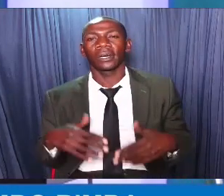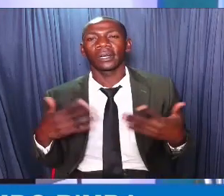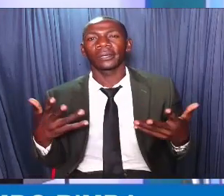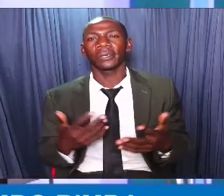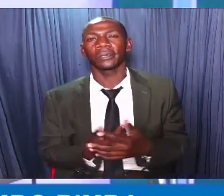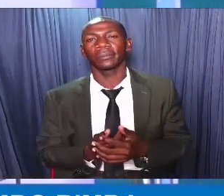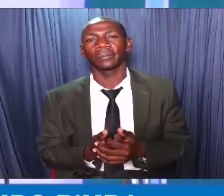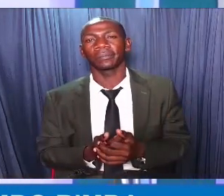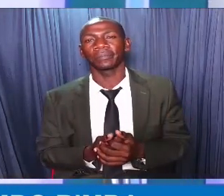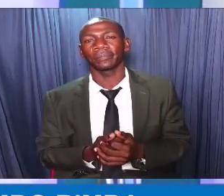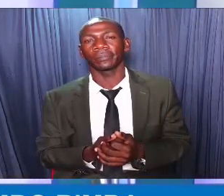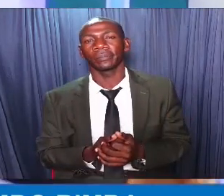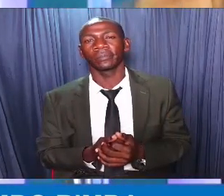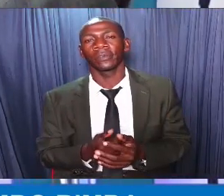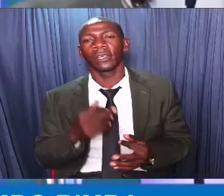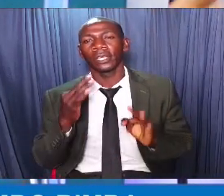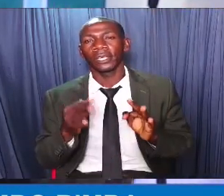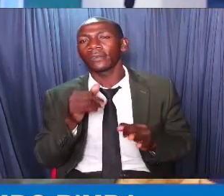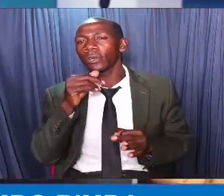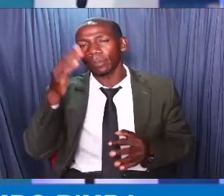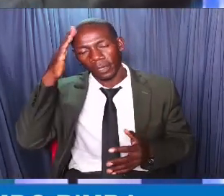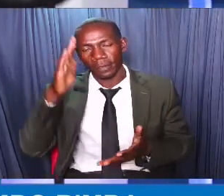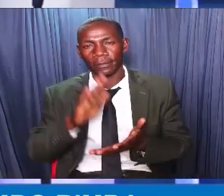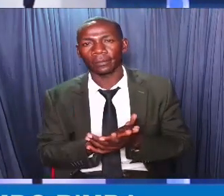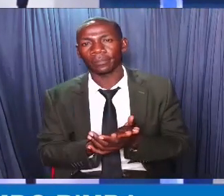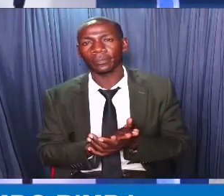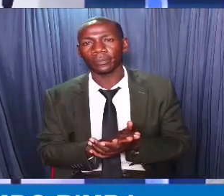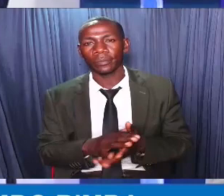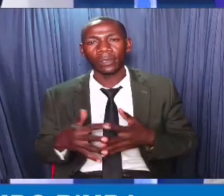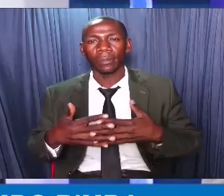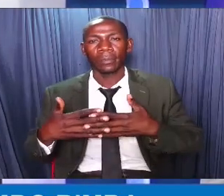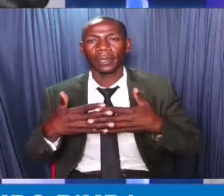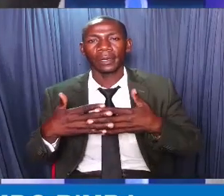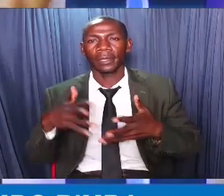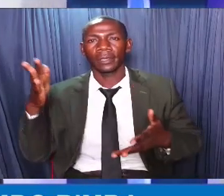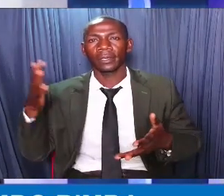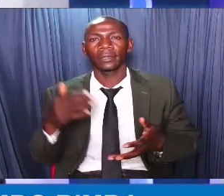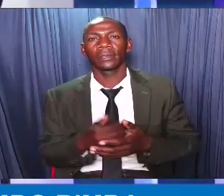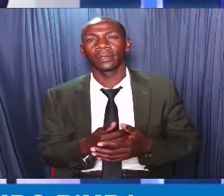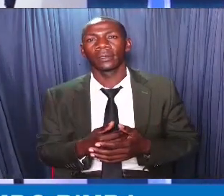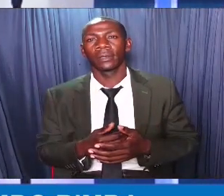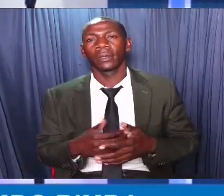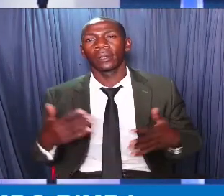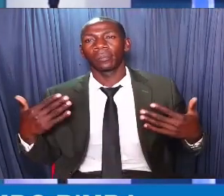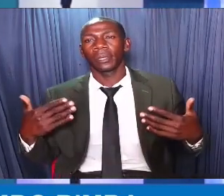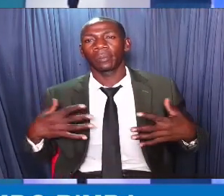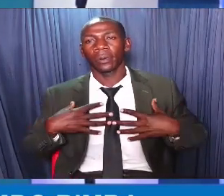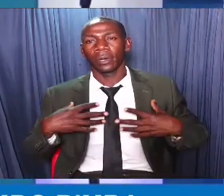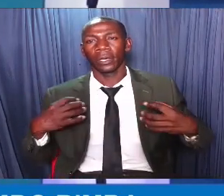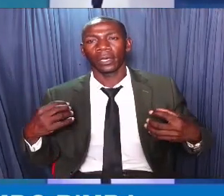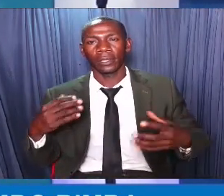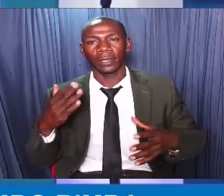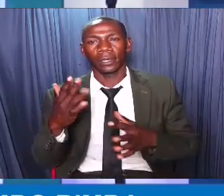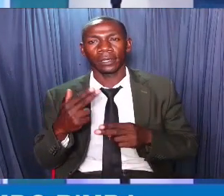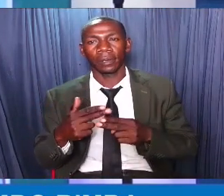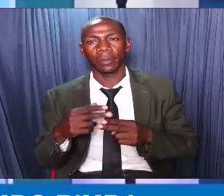Hallelujah. Hallelujah. Kama wewe waamini. If you don't believe. America. America. Wamepona kwa jina la. They've been